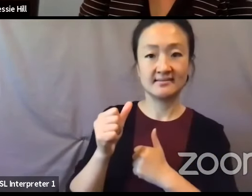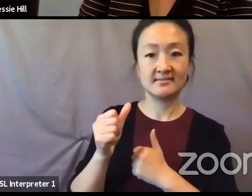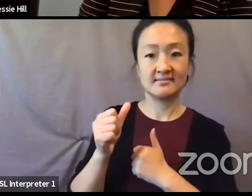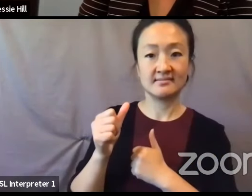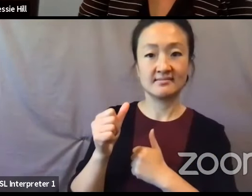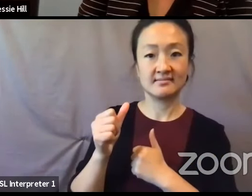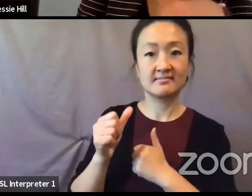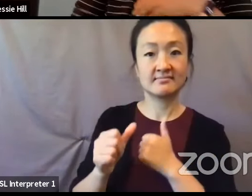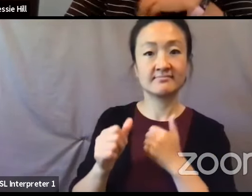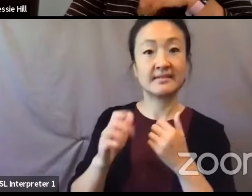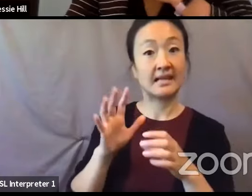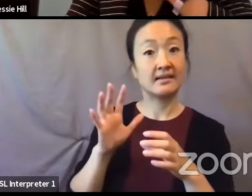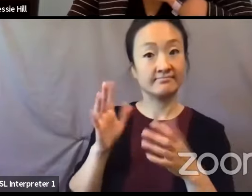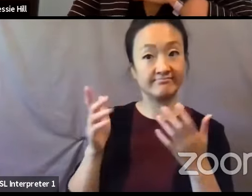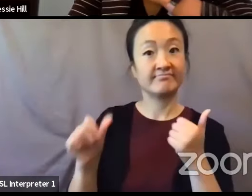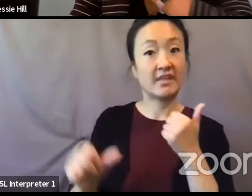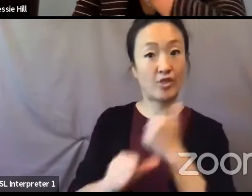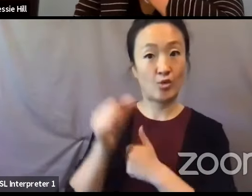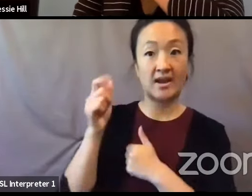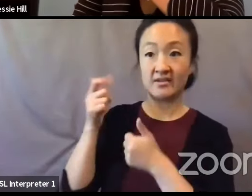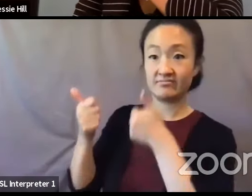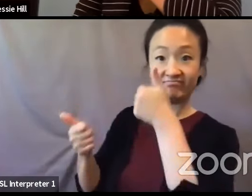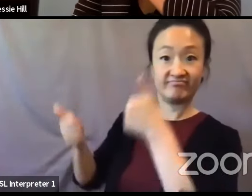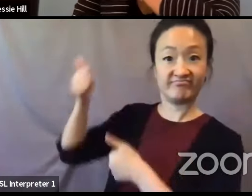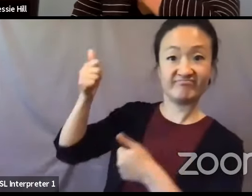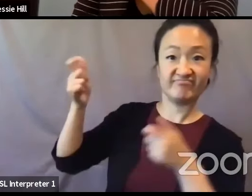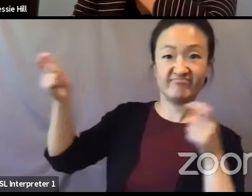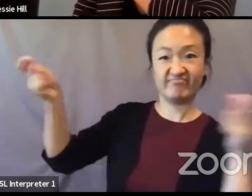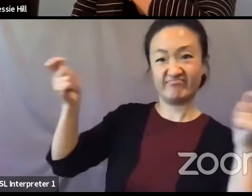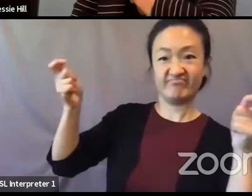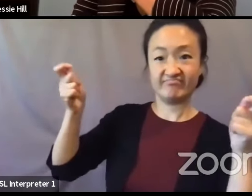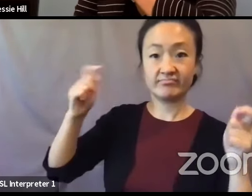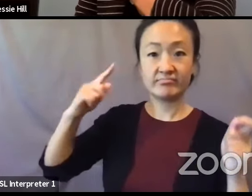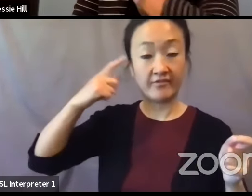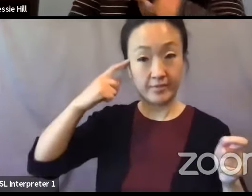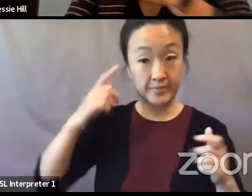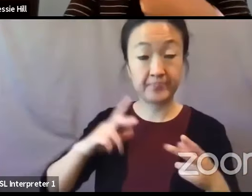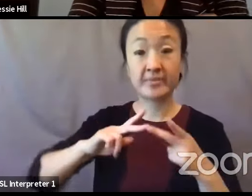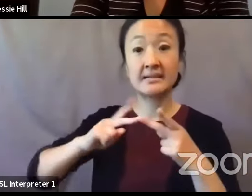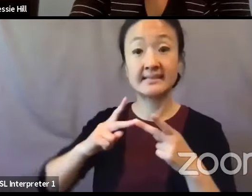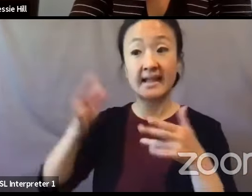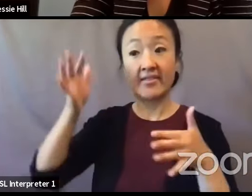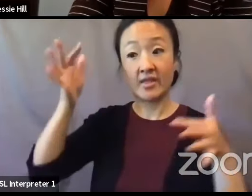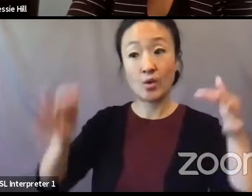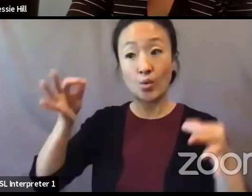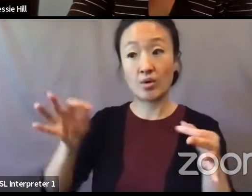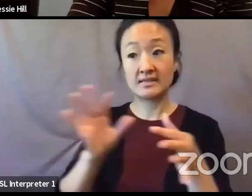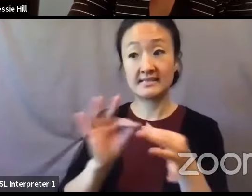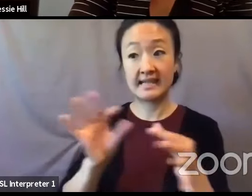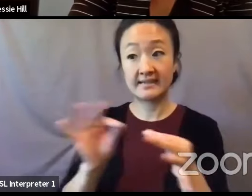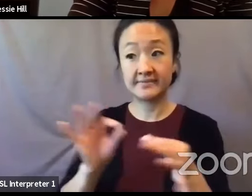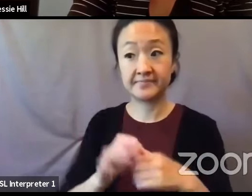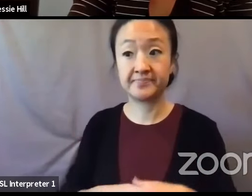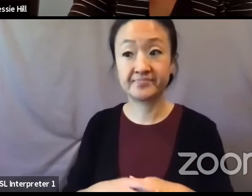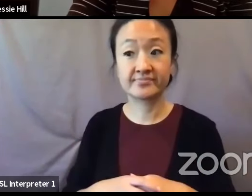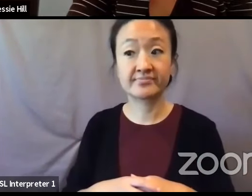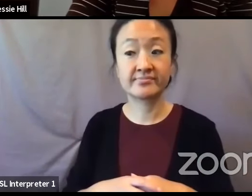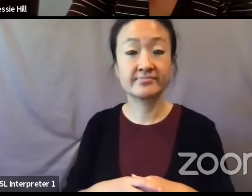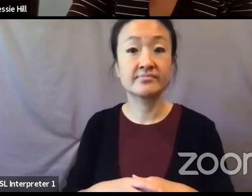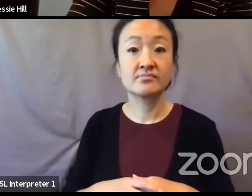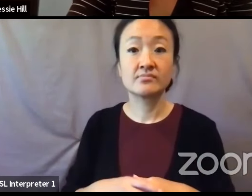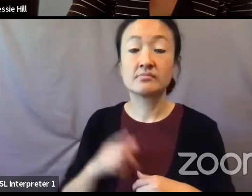the threat of tyrannical government. The second thing the court said is that at the very least, that entails the right